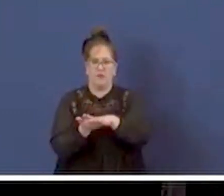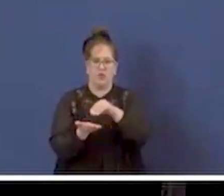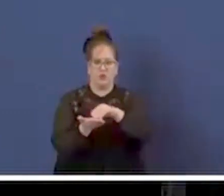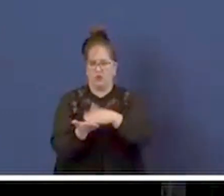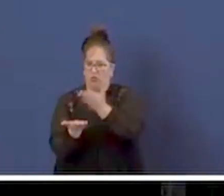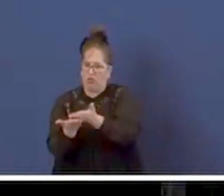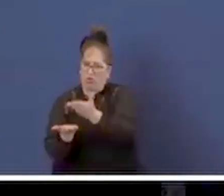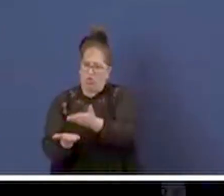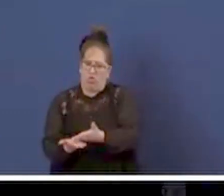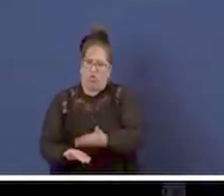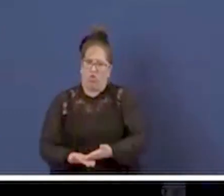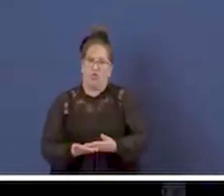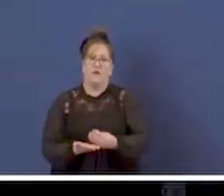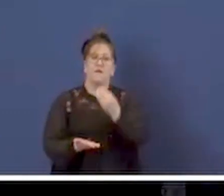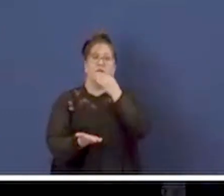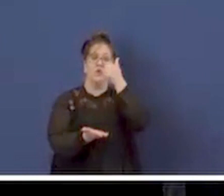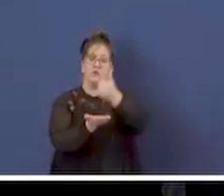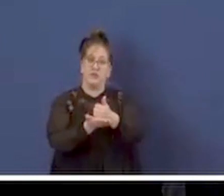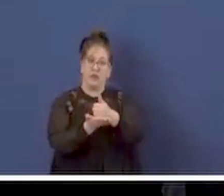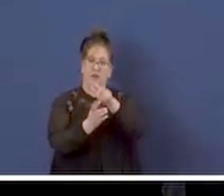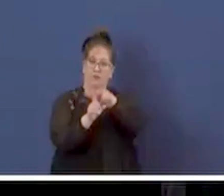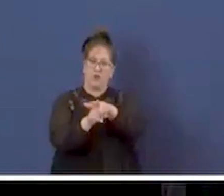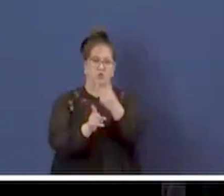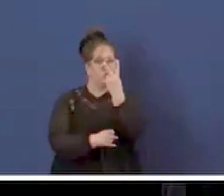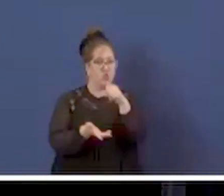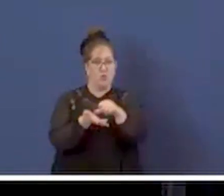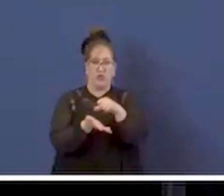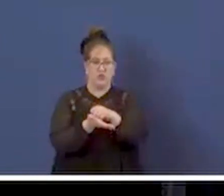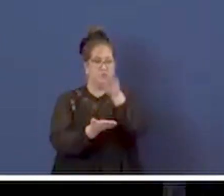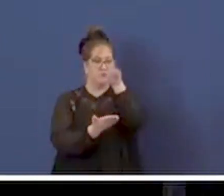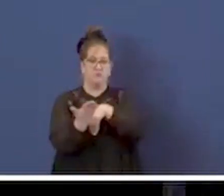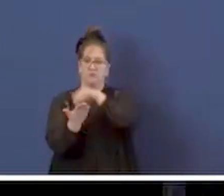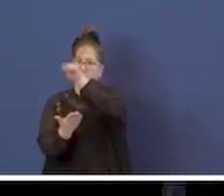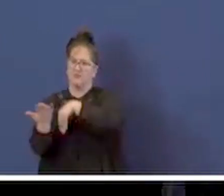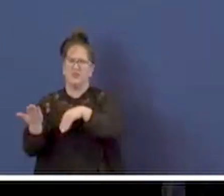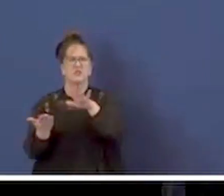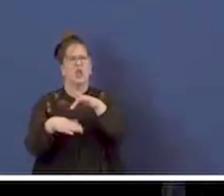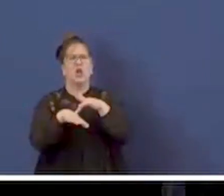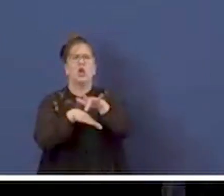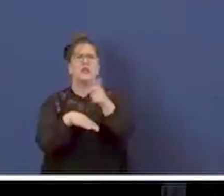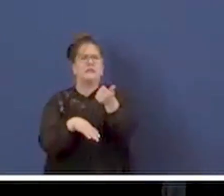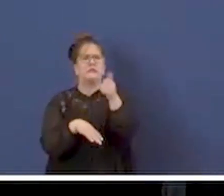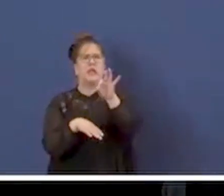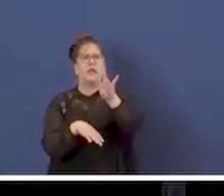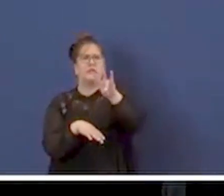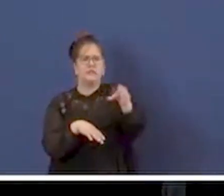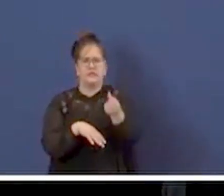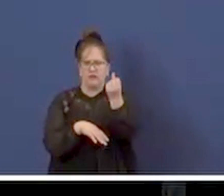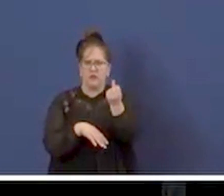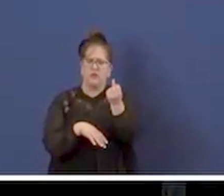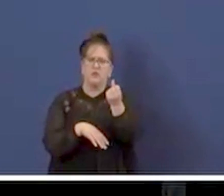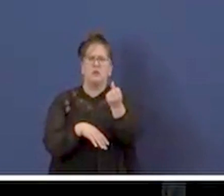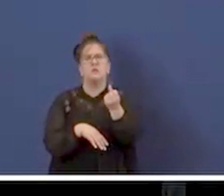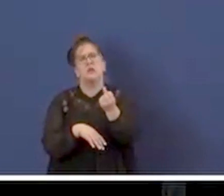believed them. The food stamp application was 2 pages long, right? This is early 1970s. Our fraud rate was about